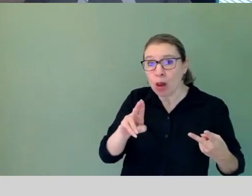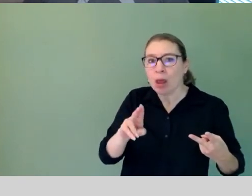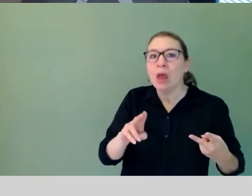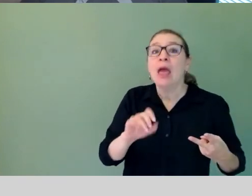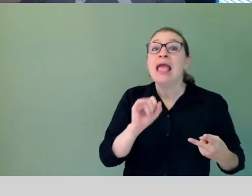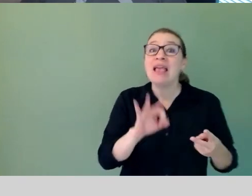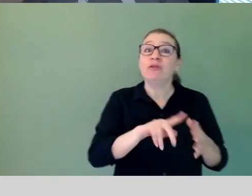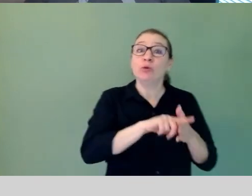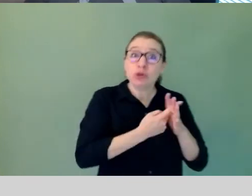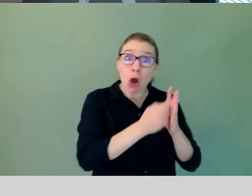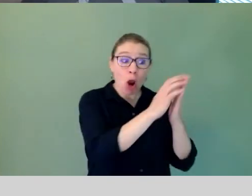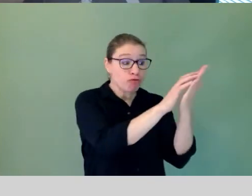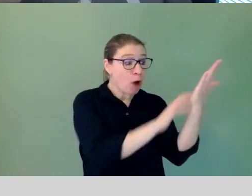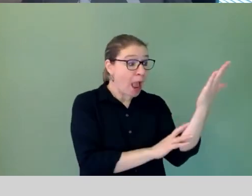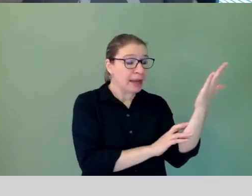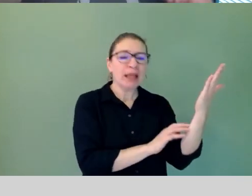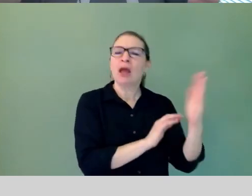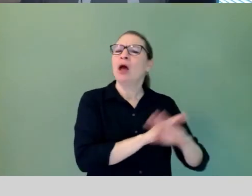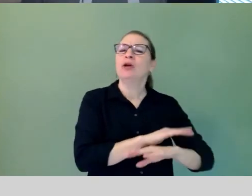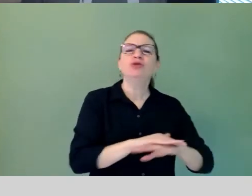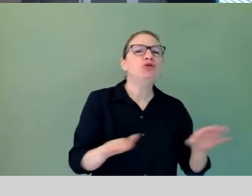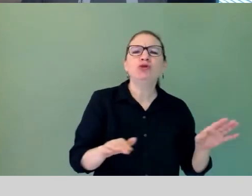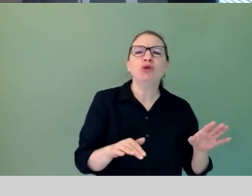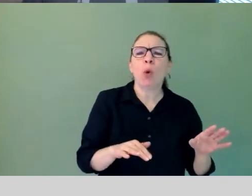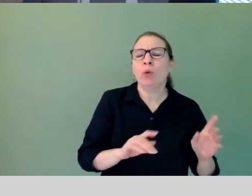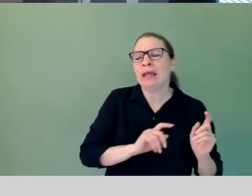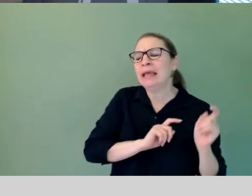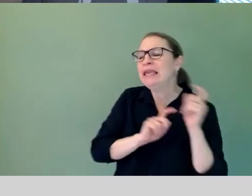can absolutely avoid it.